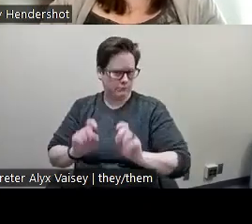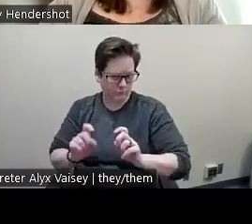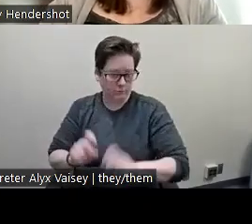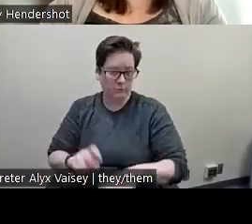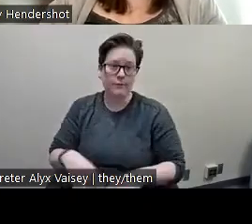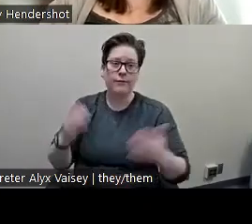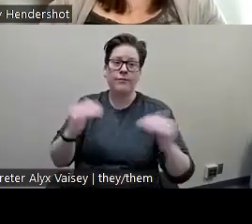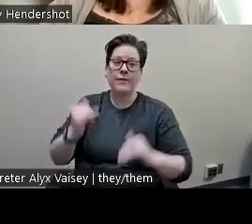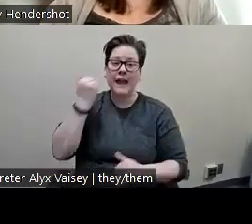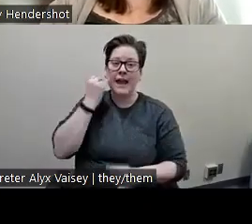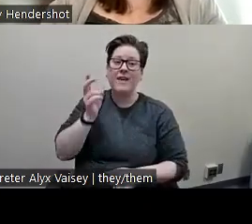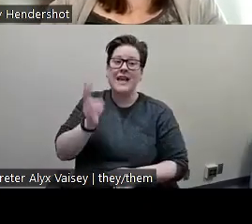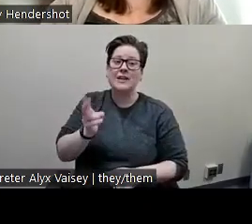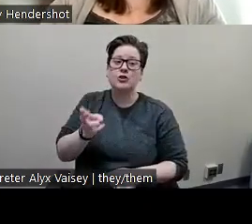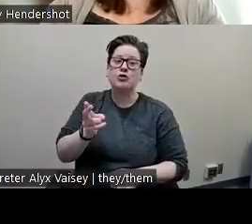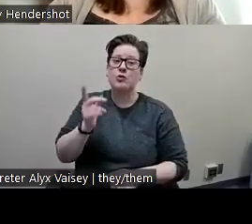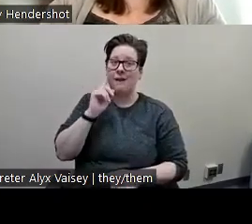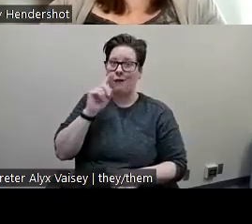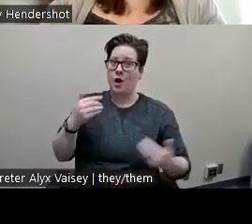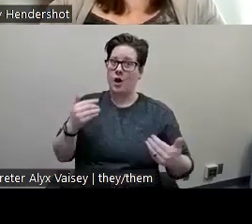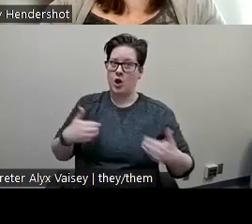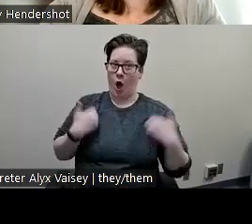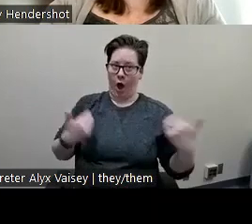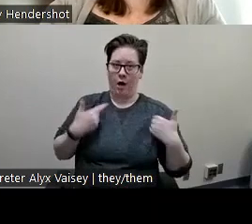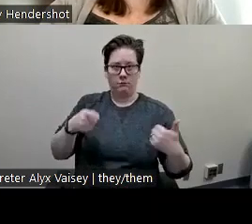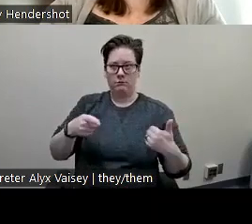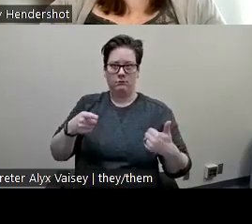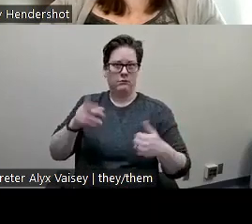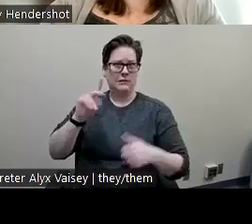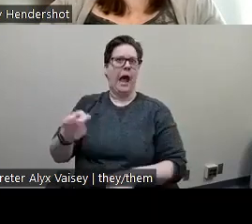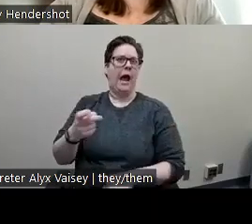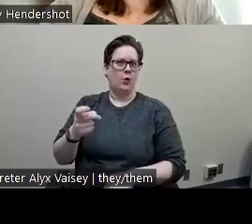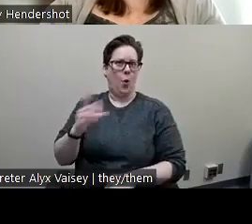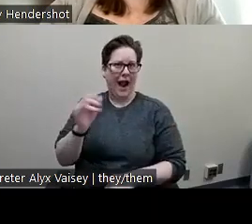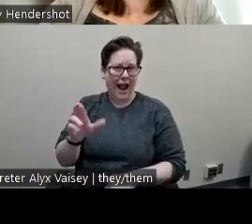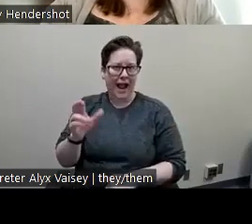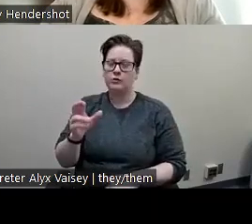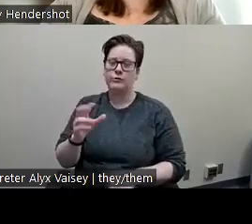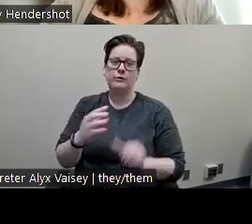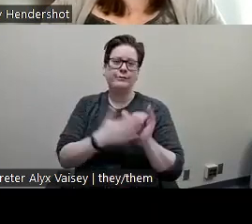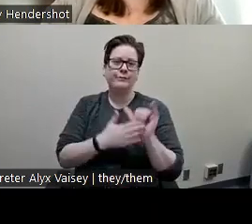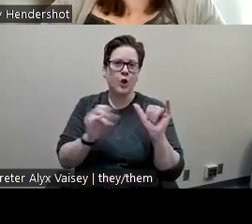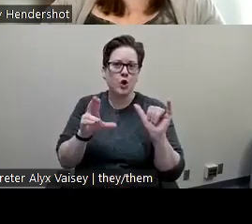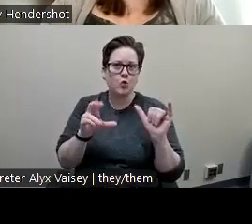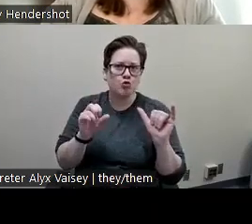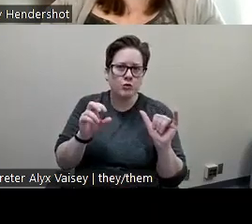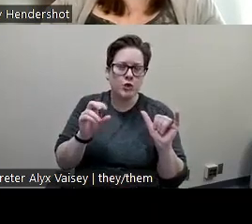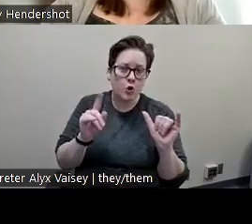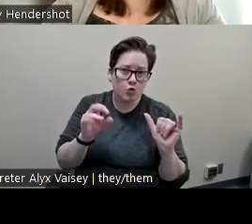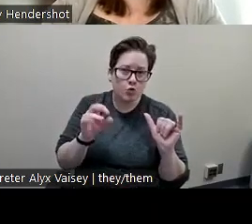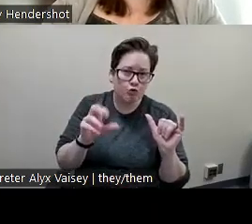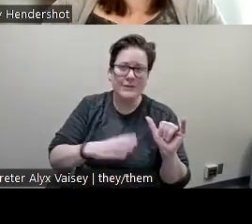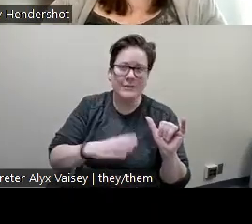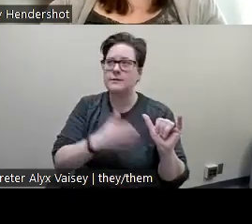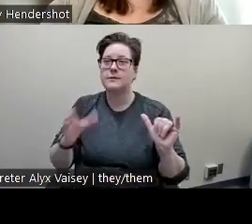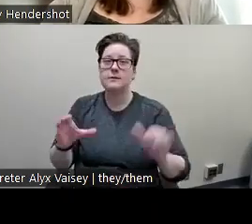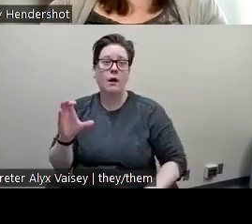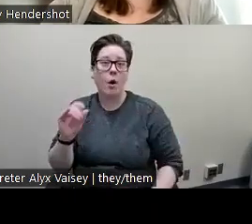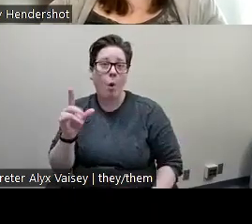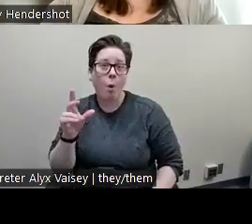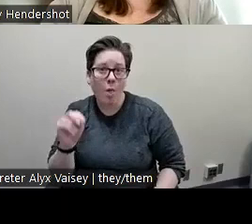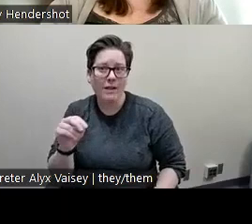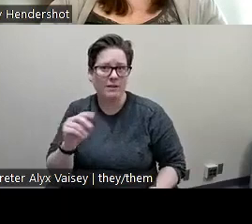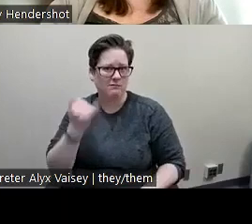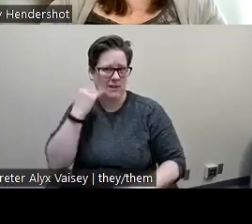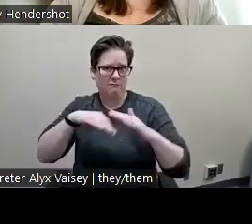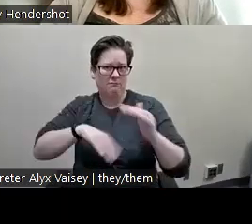cancers. For example, anyone that's had a relative diagnosed with a colon or uterine cancer at under age 50, and